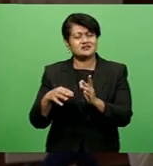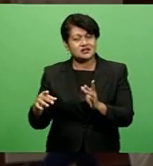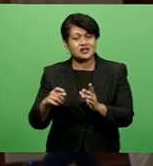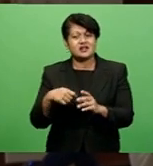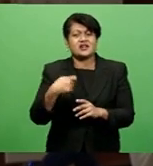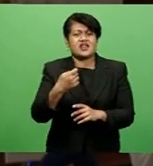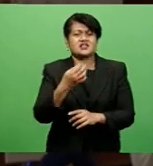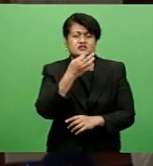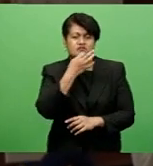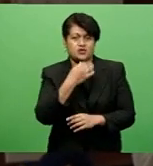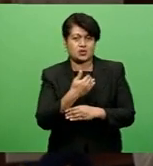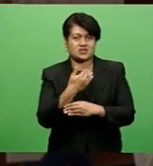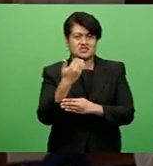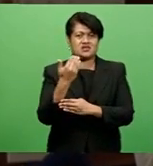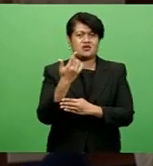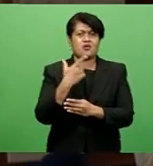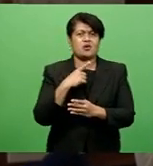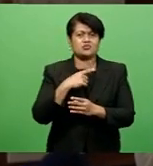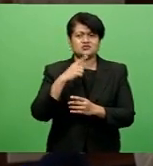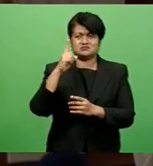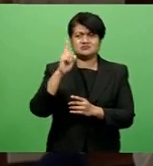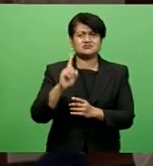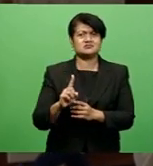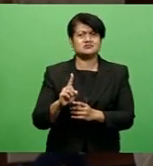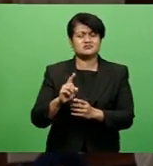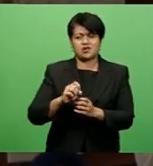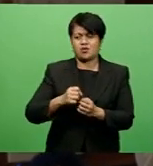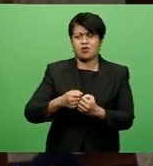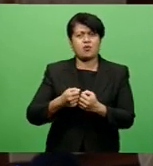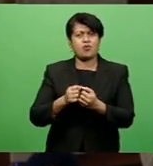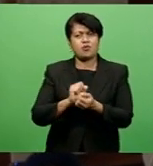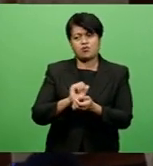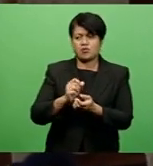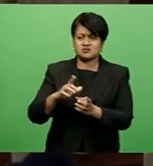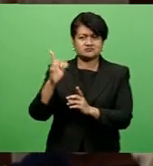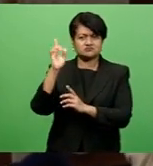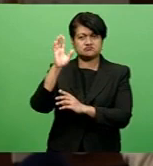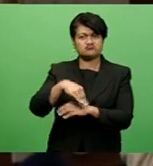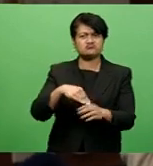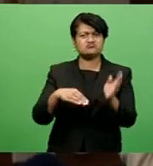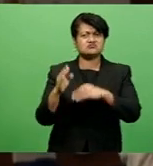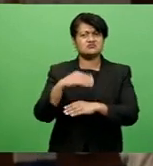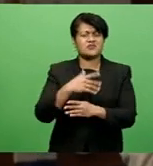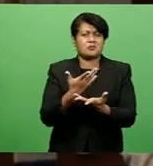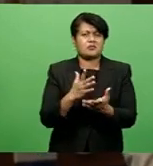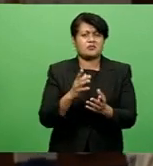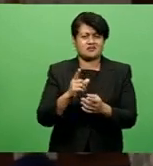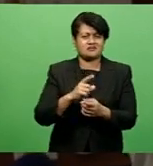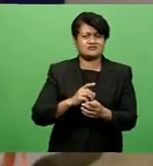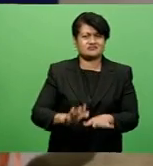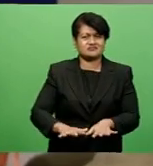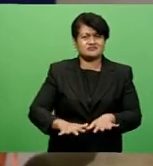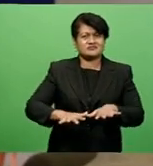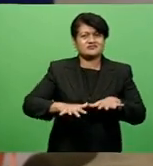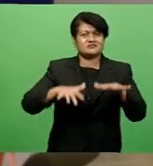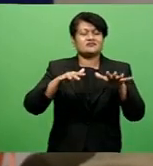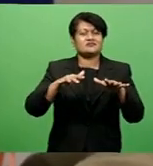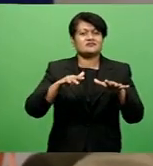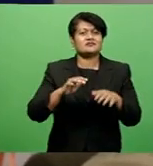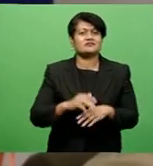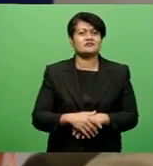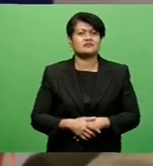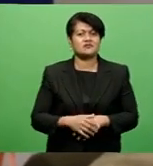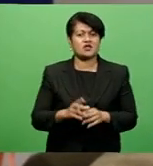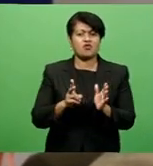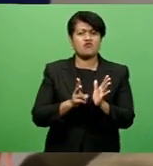caused by power poles being washed away by floodwaters. EFL Chief Executive Hasmukh Patel says they suspect that a vault line from Vunda